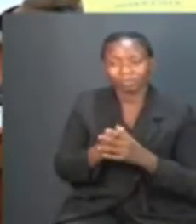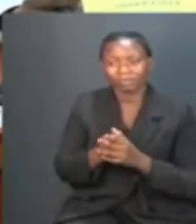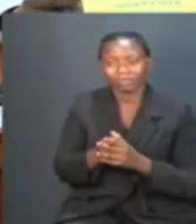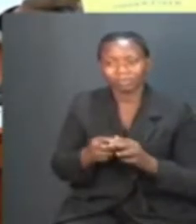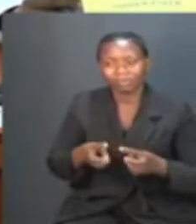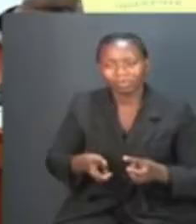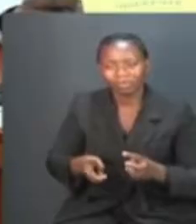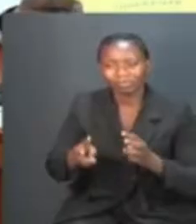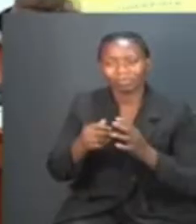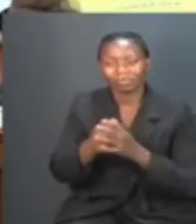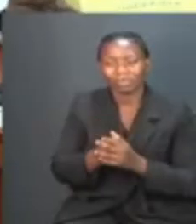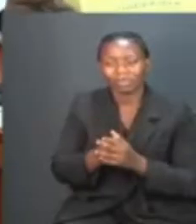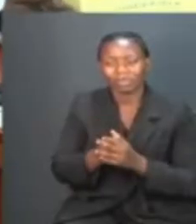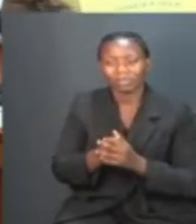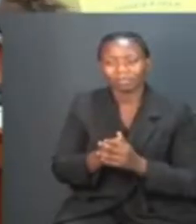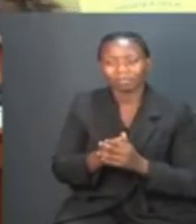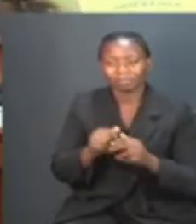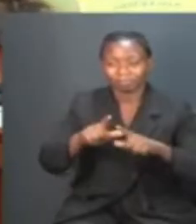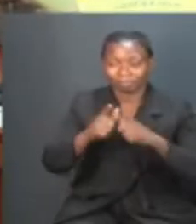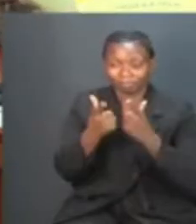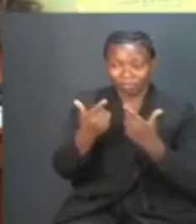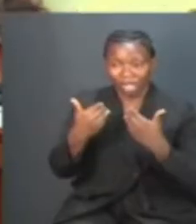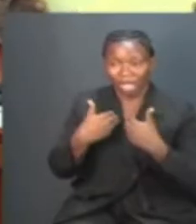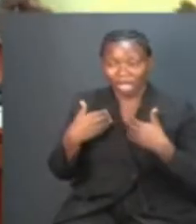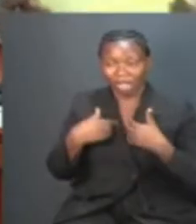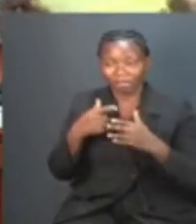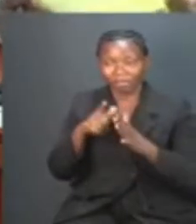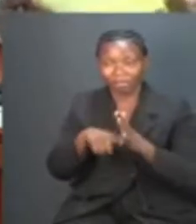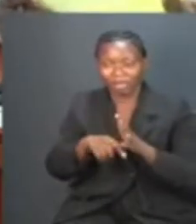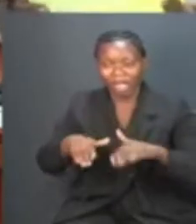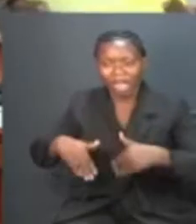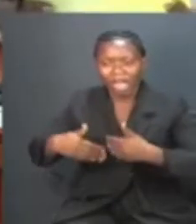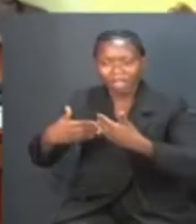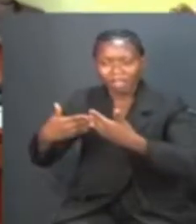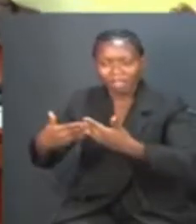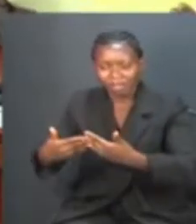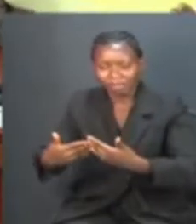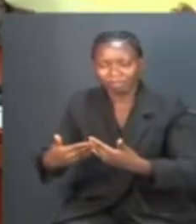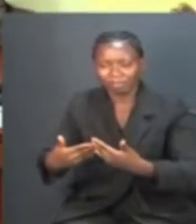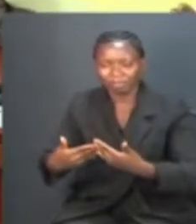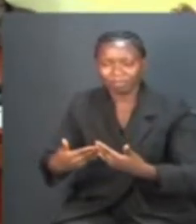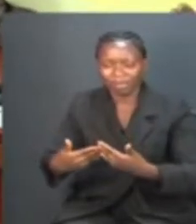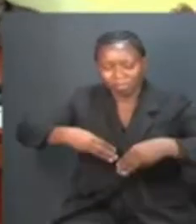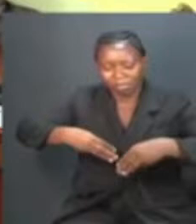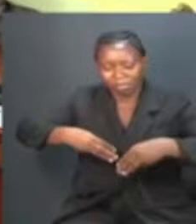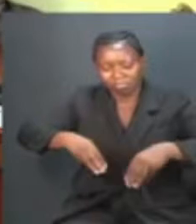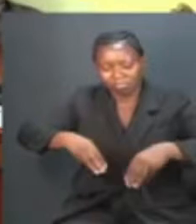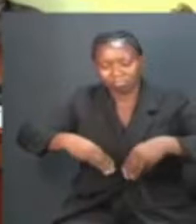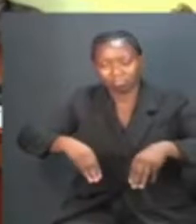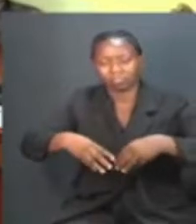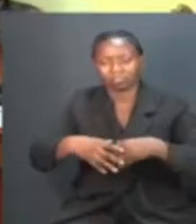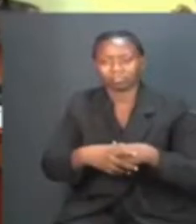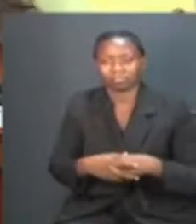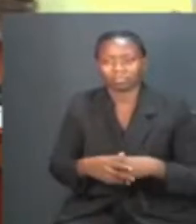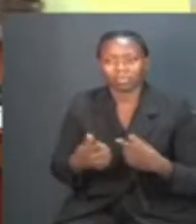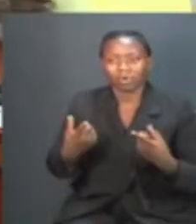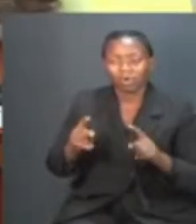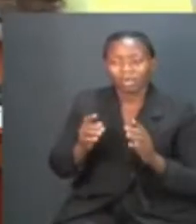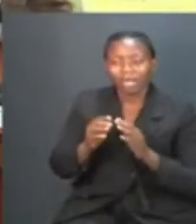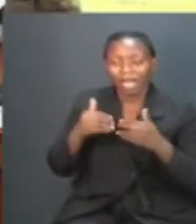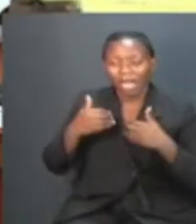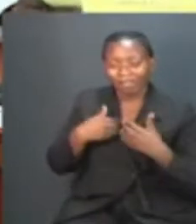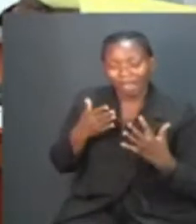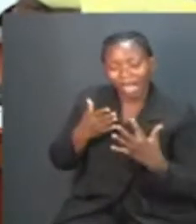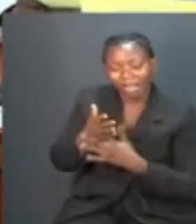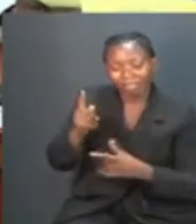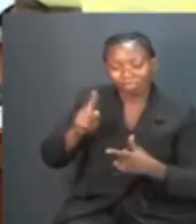the small enterprises will at least be guaranteed a market. And once they have access to the